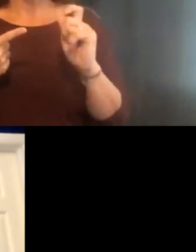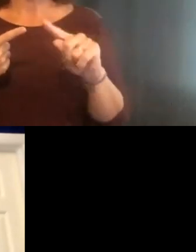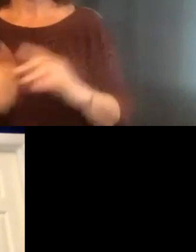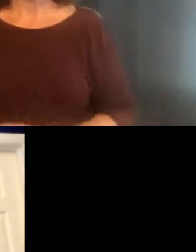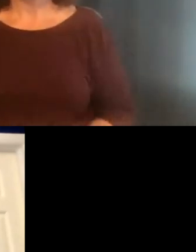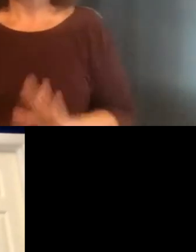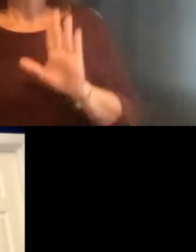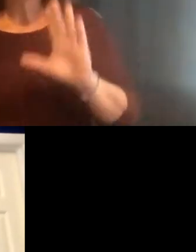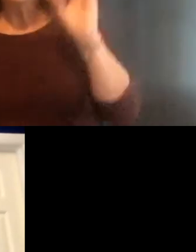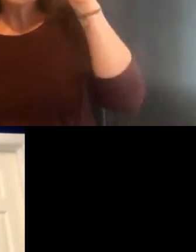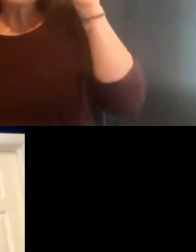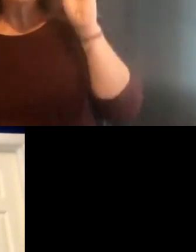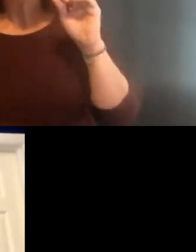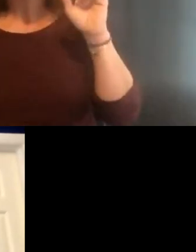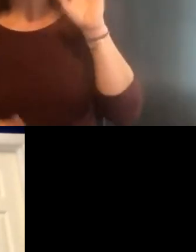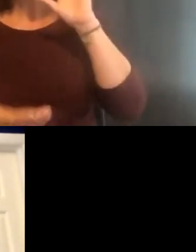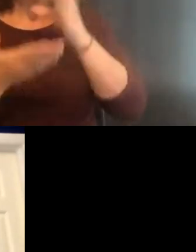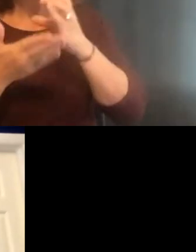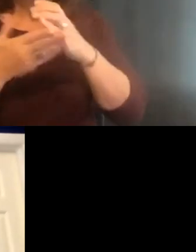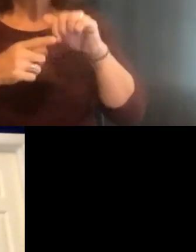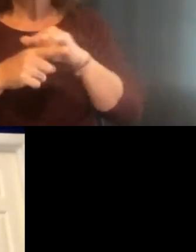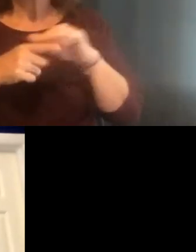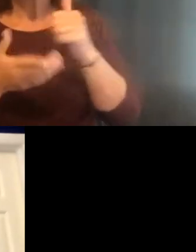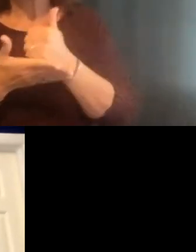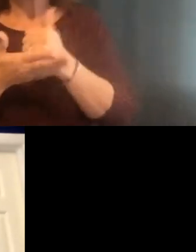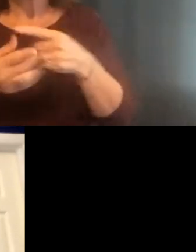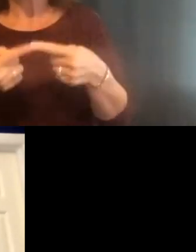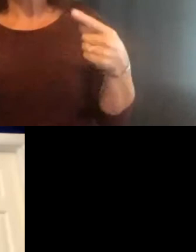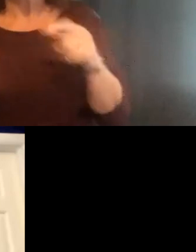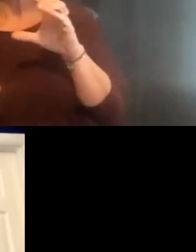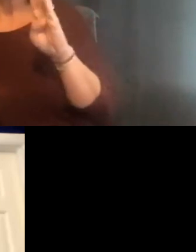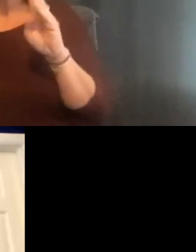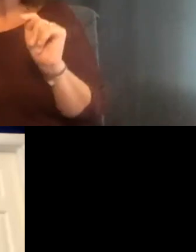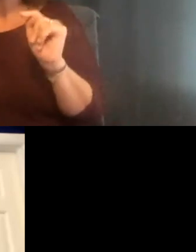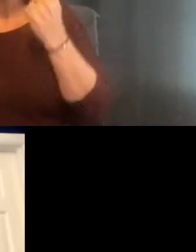on imagery rehearsal therapy versus CBT for insomnia?